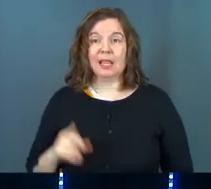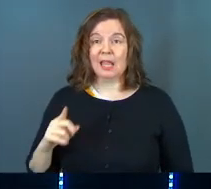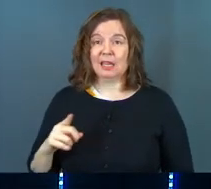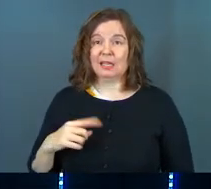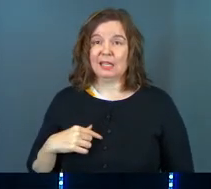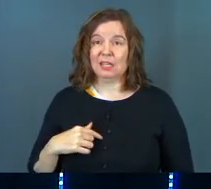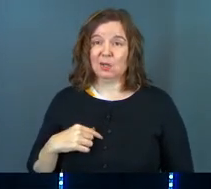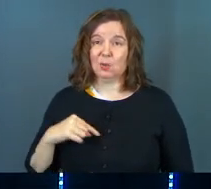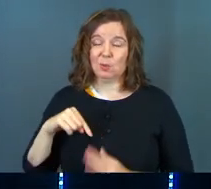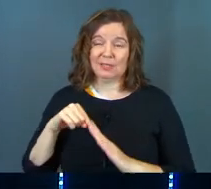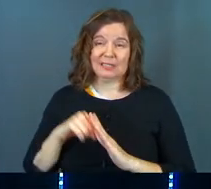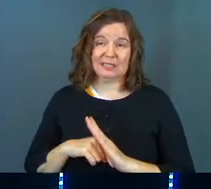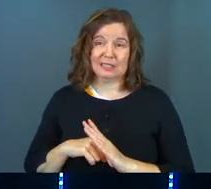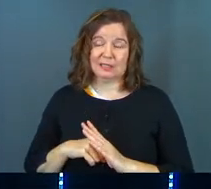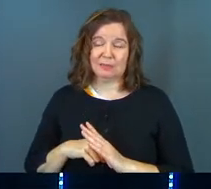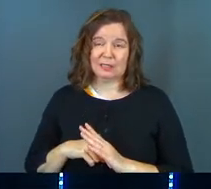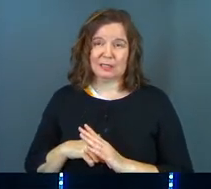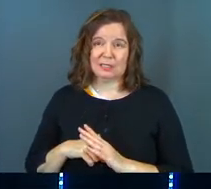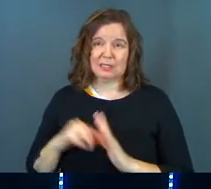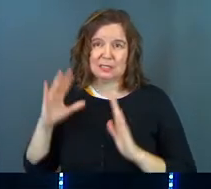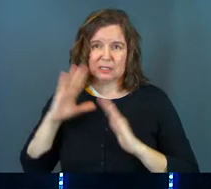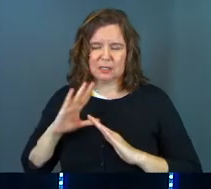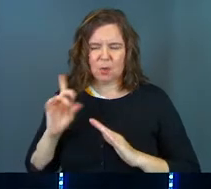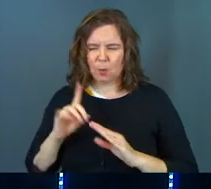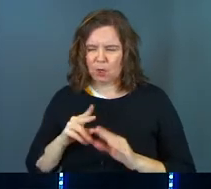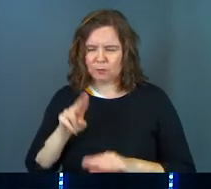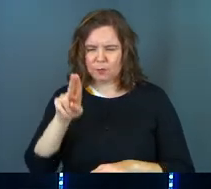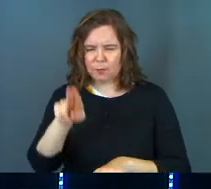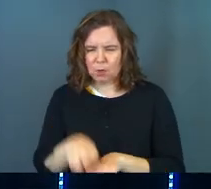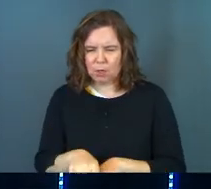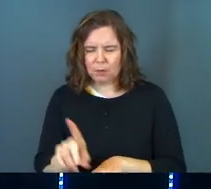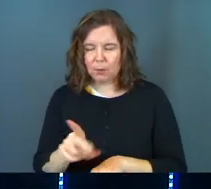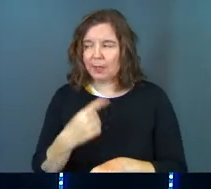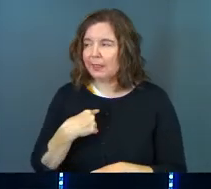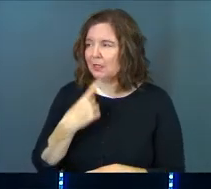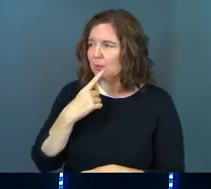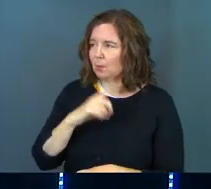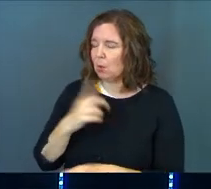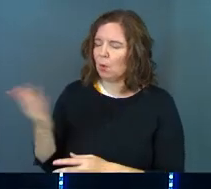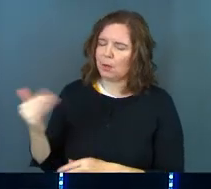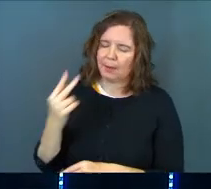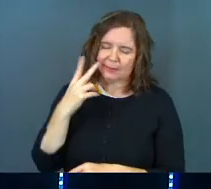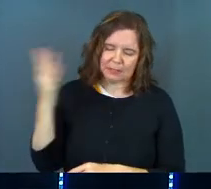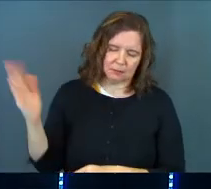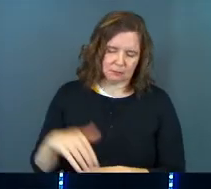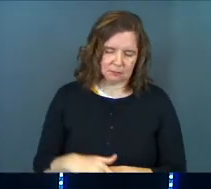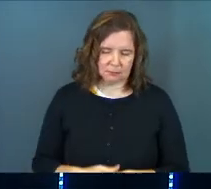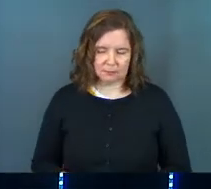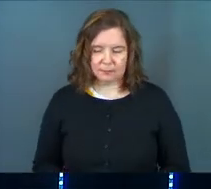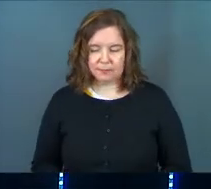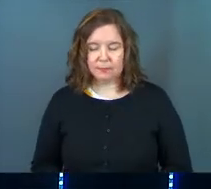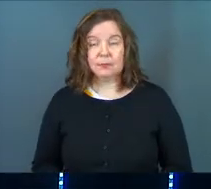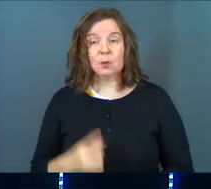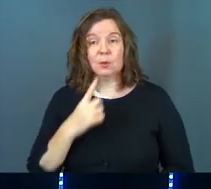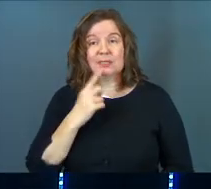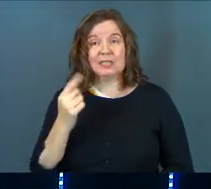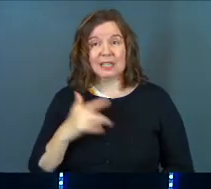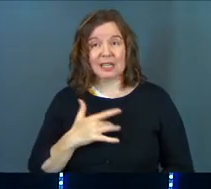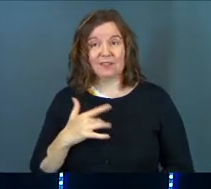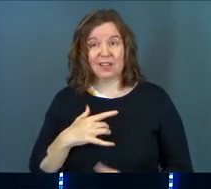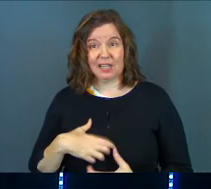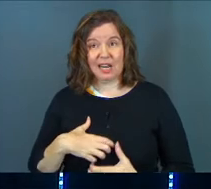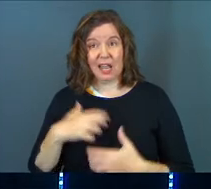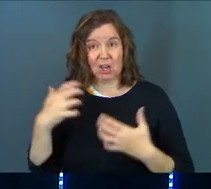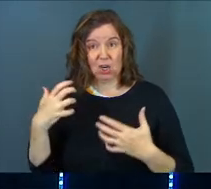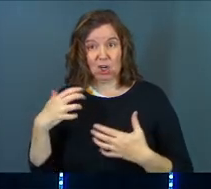And he was deeply troubled. Where have you put him? He asked. They told him, Lord, come and see. Where it says that he felt